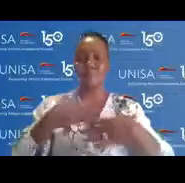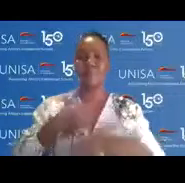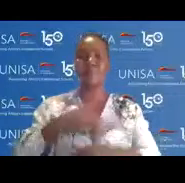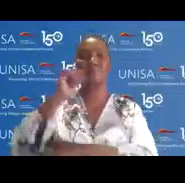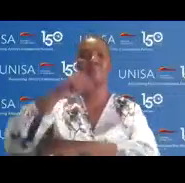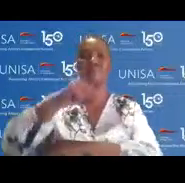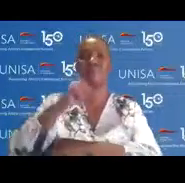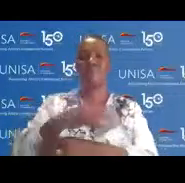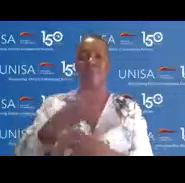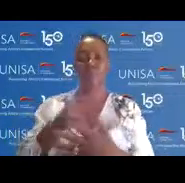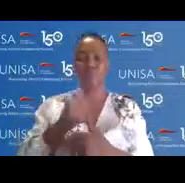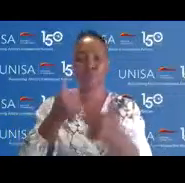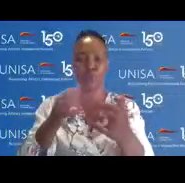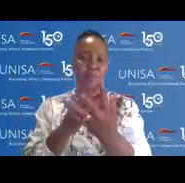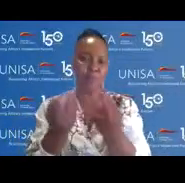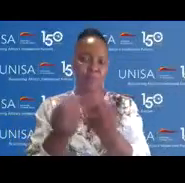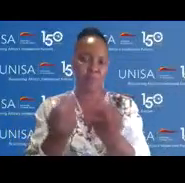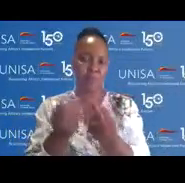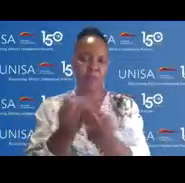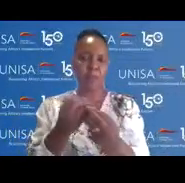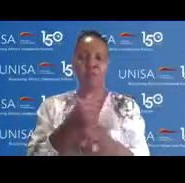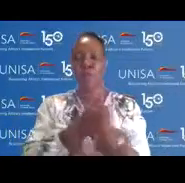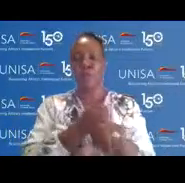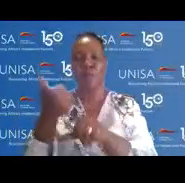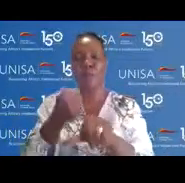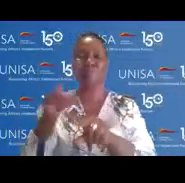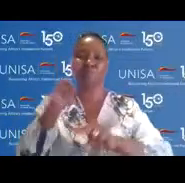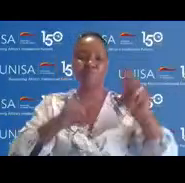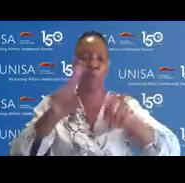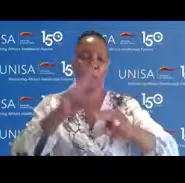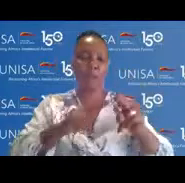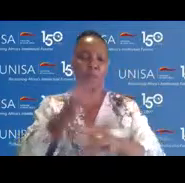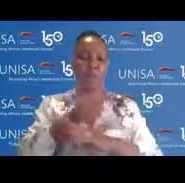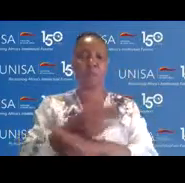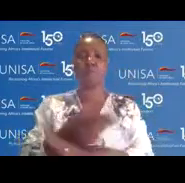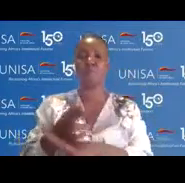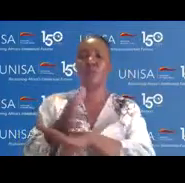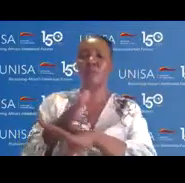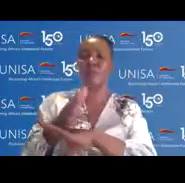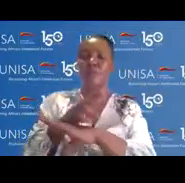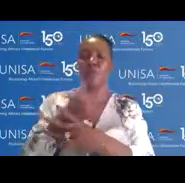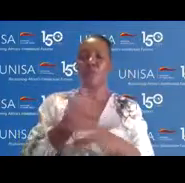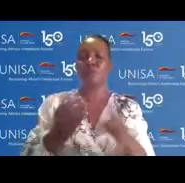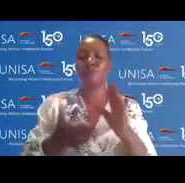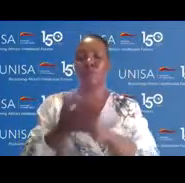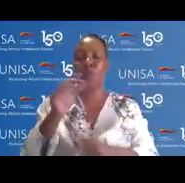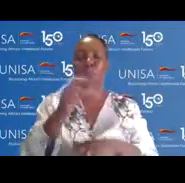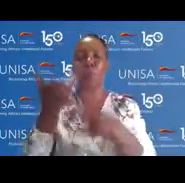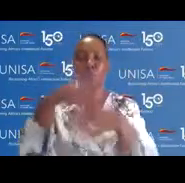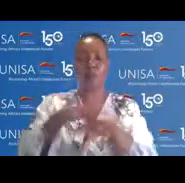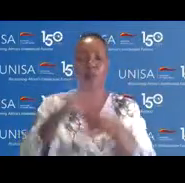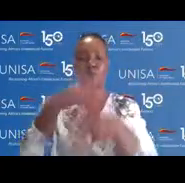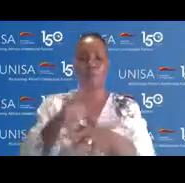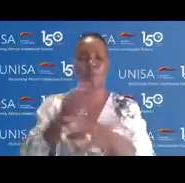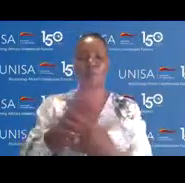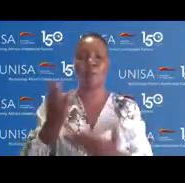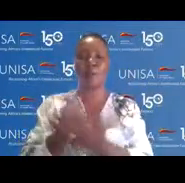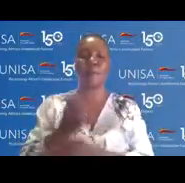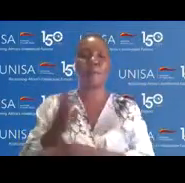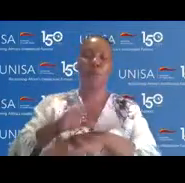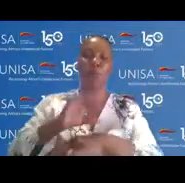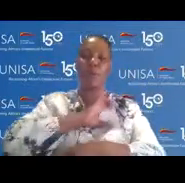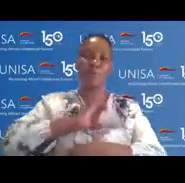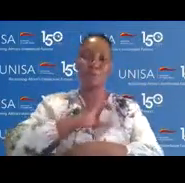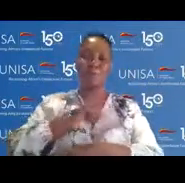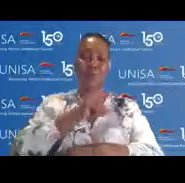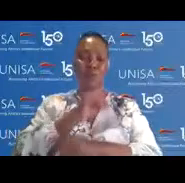please go back, watch the video, and go on the website and you'll get more comfortable with it. And those skills, guys, well, exactly